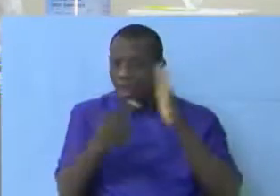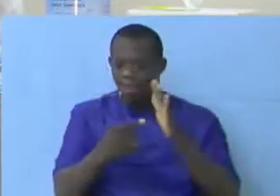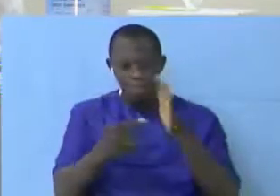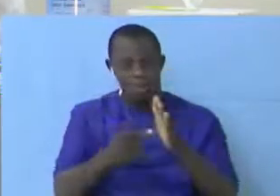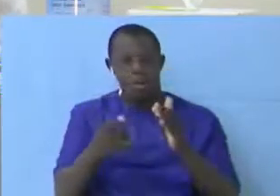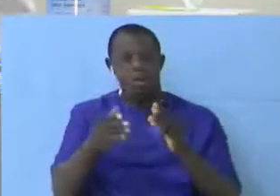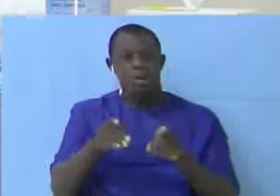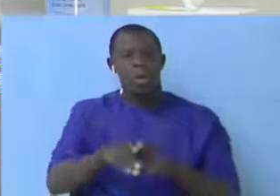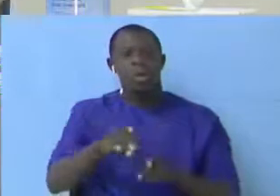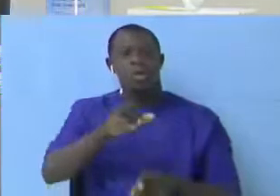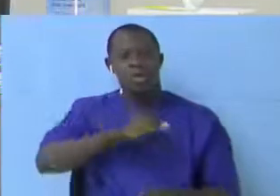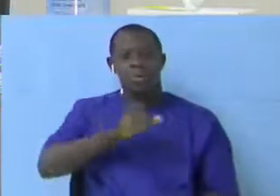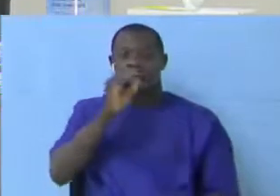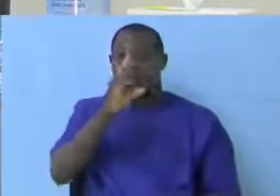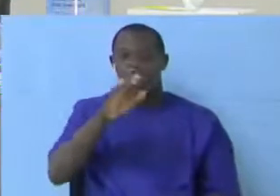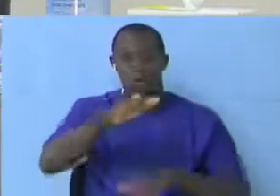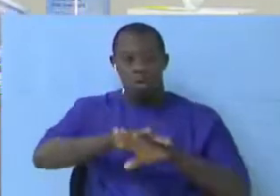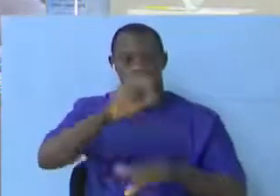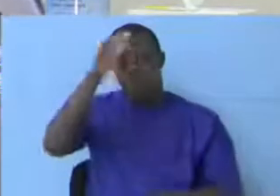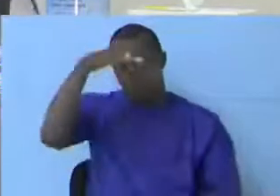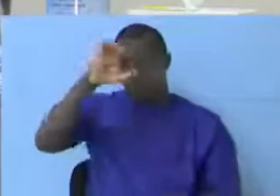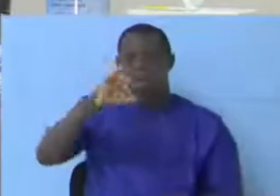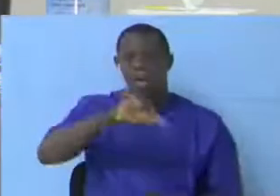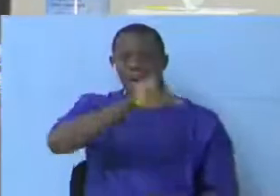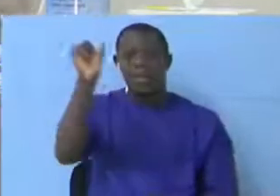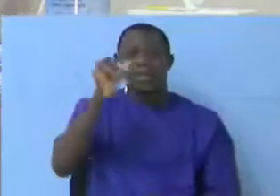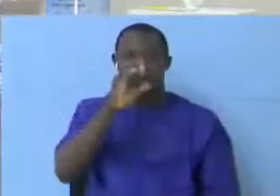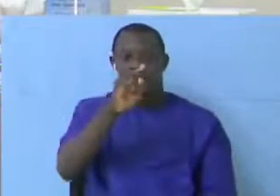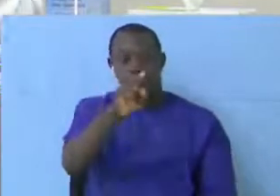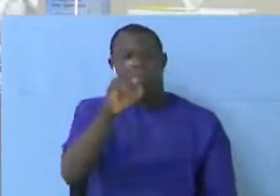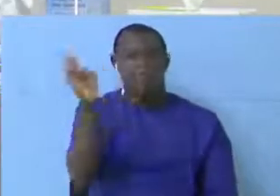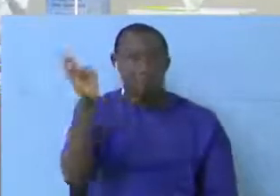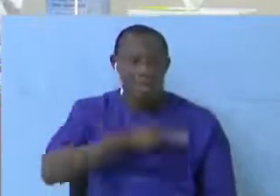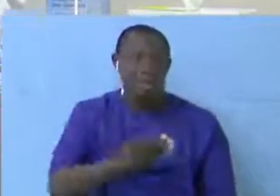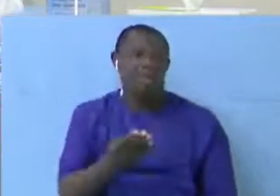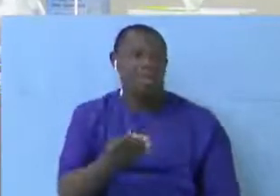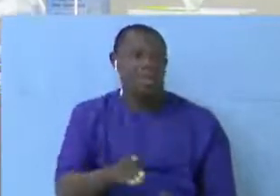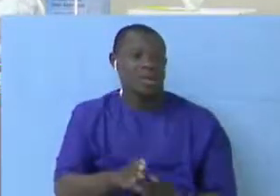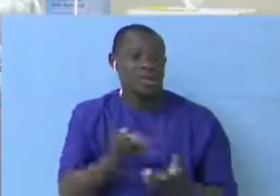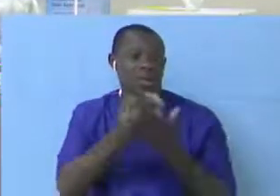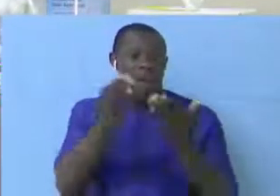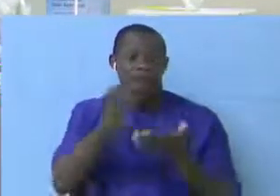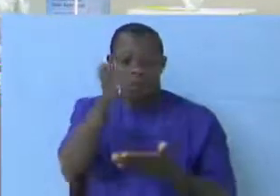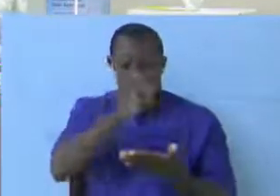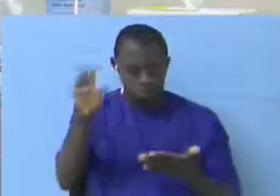lied. Because I read out your statement to him. Yeah,